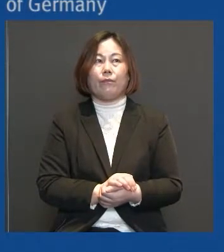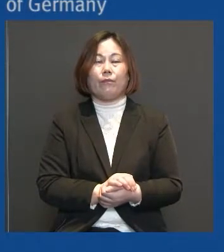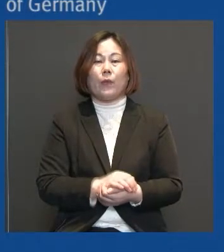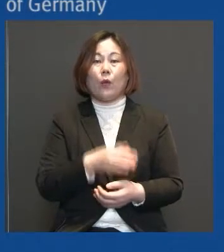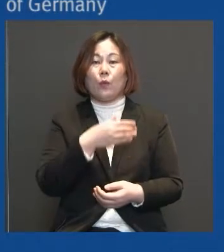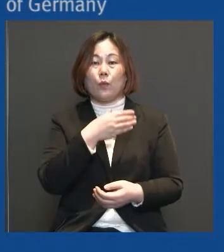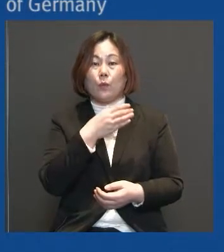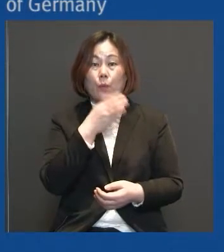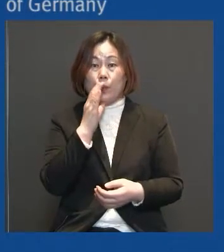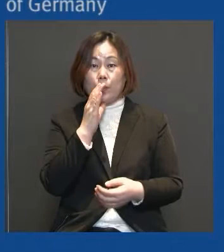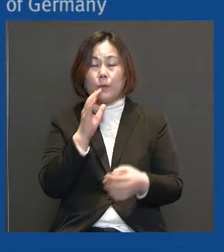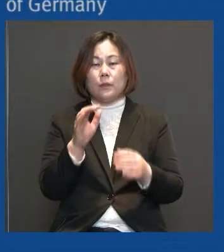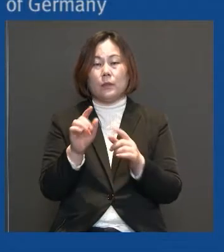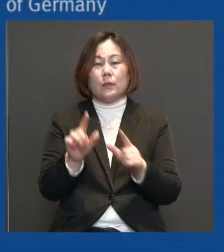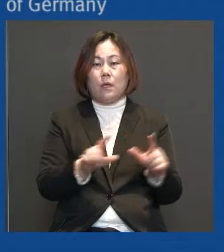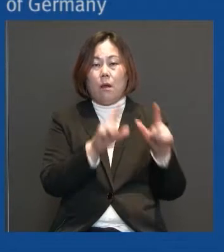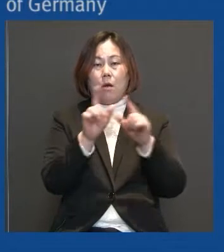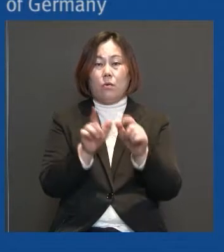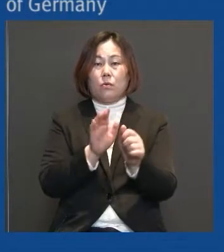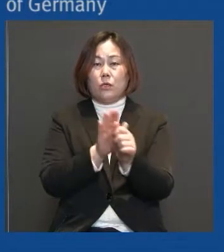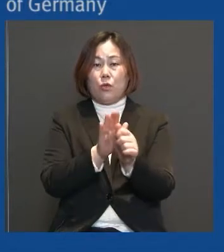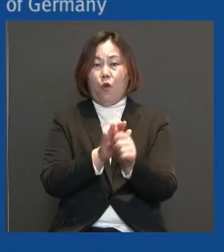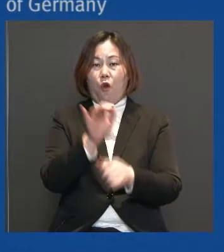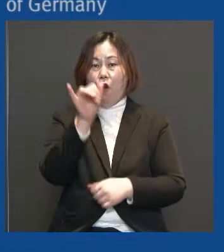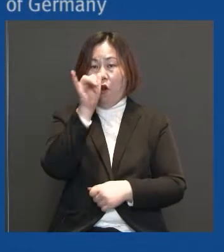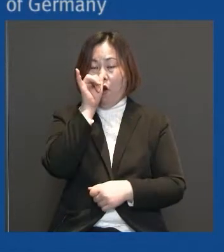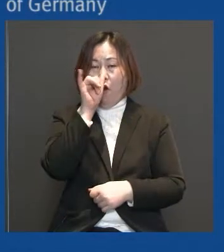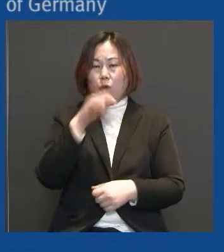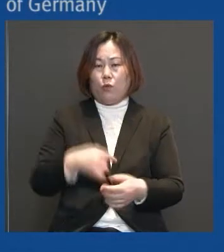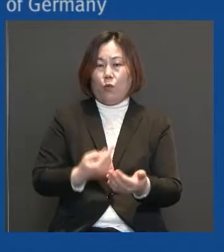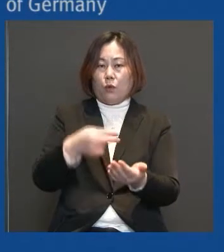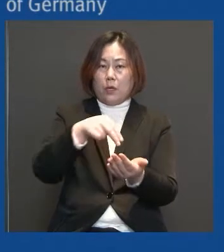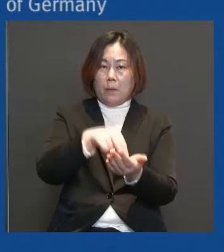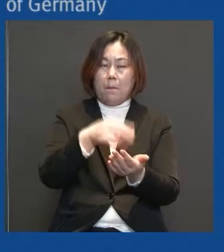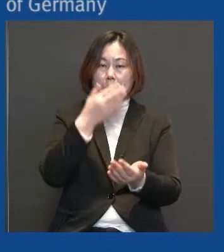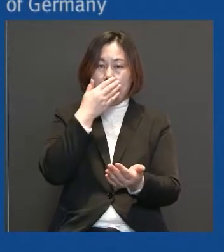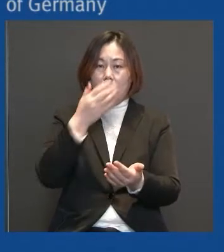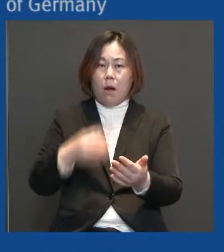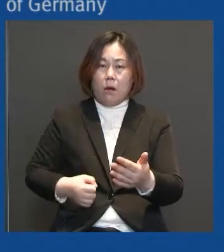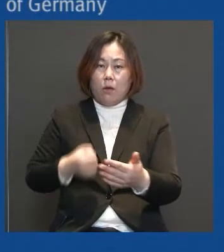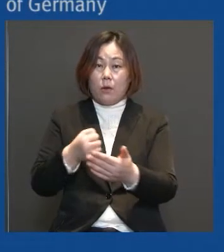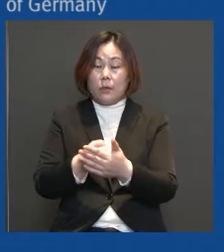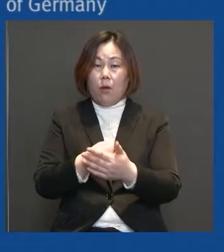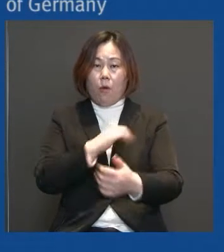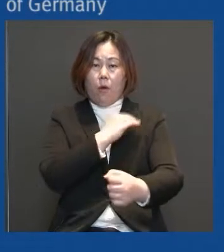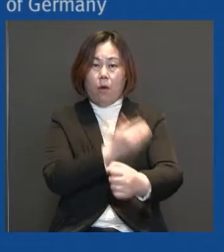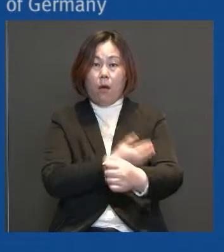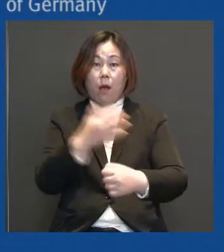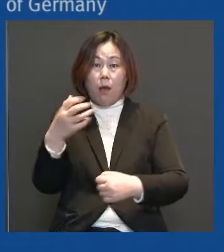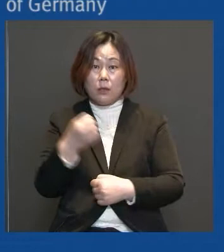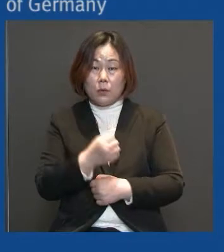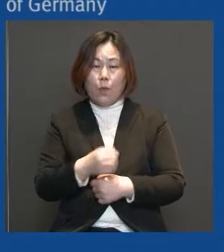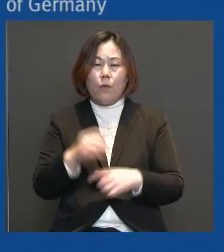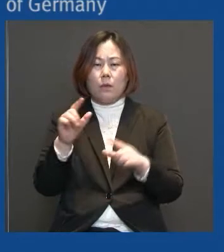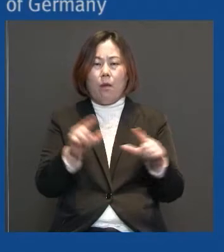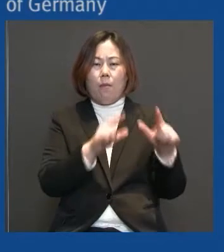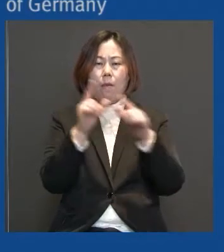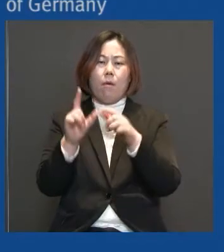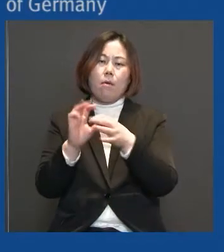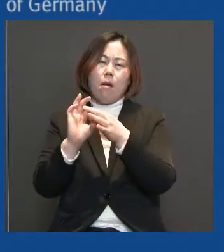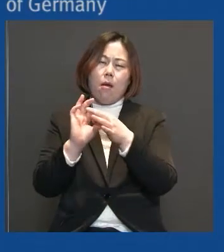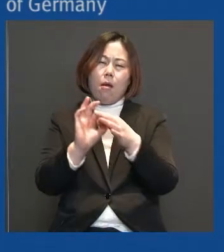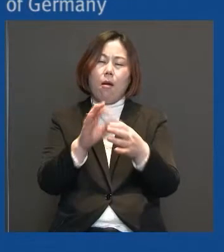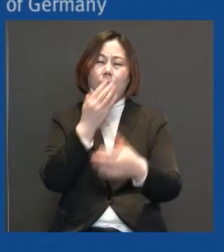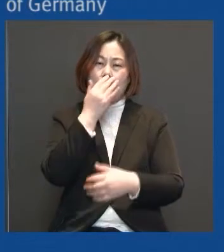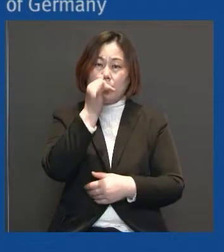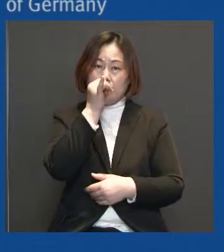is supporting an independent and self-determined life for as long as possible. The various projects focus on shared housing,